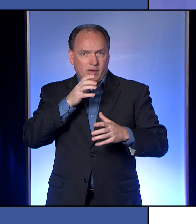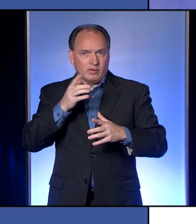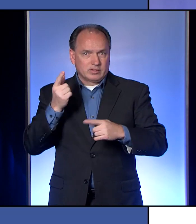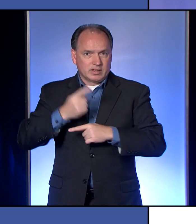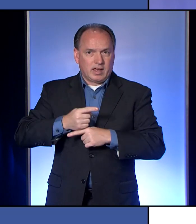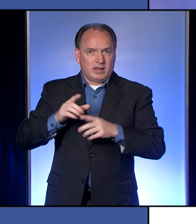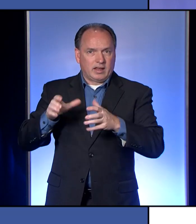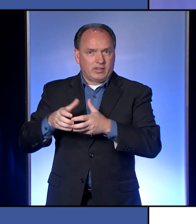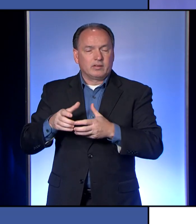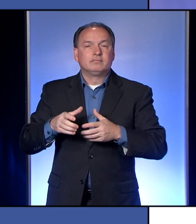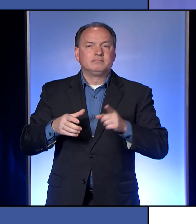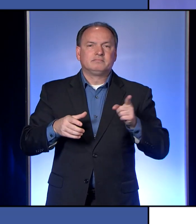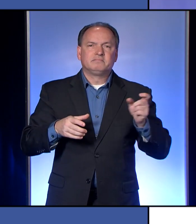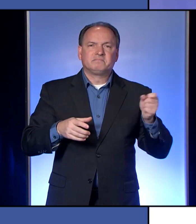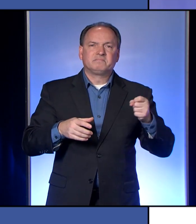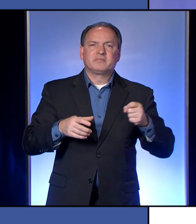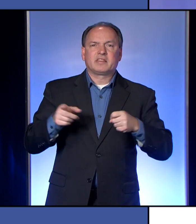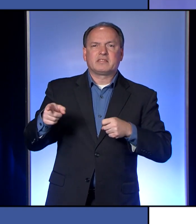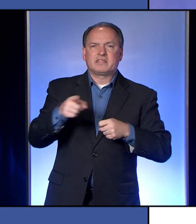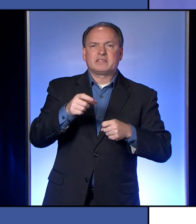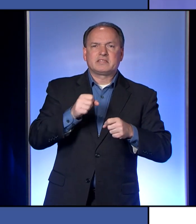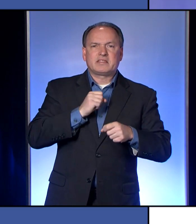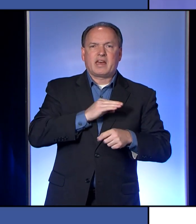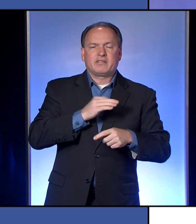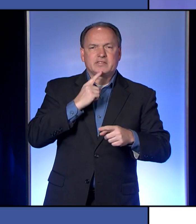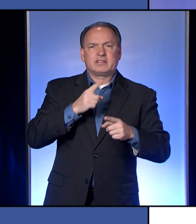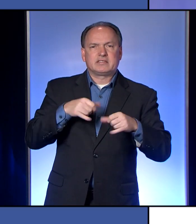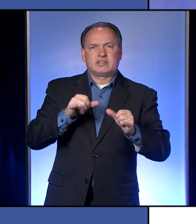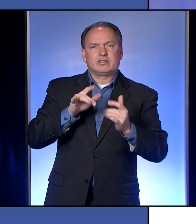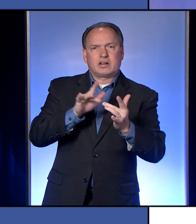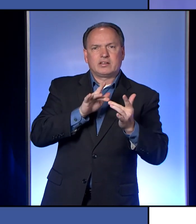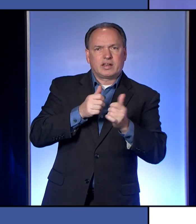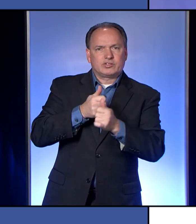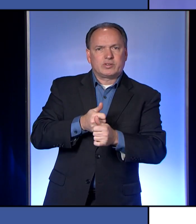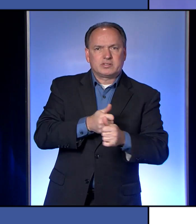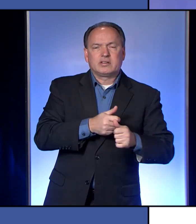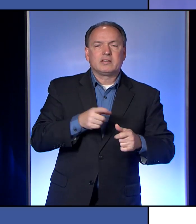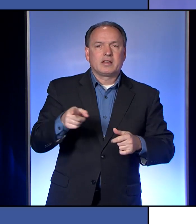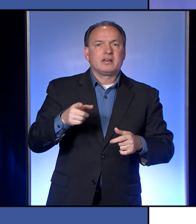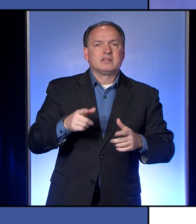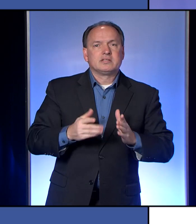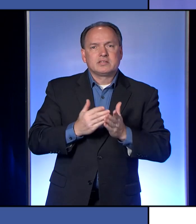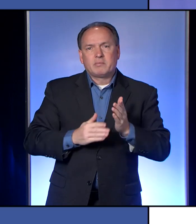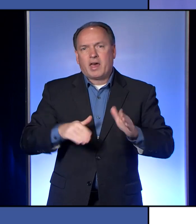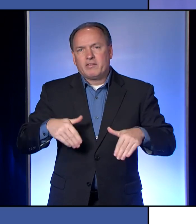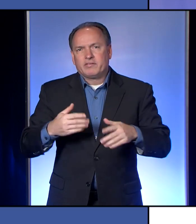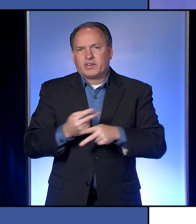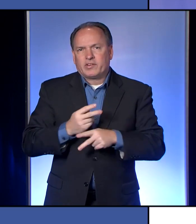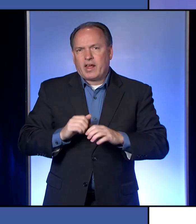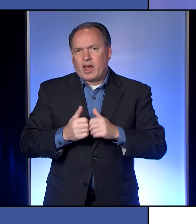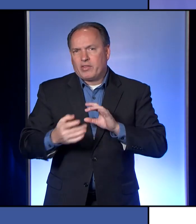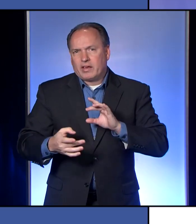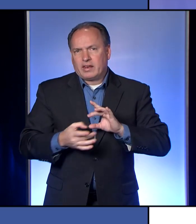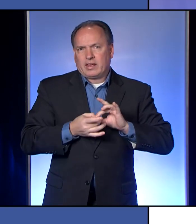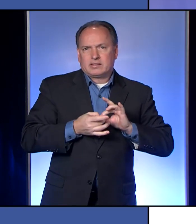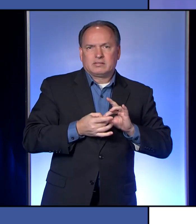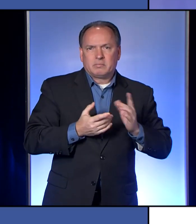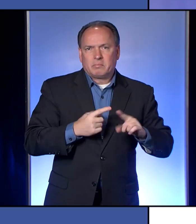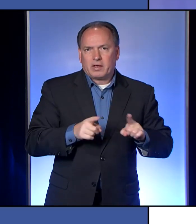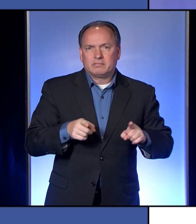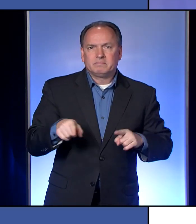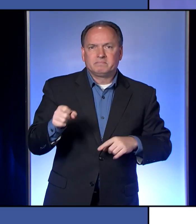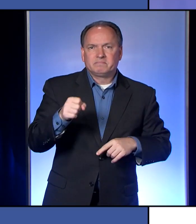That's what the staff said. They appeared. I mean, they're still doing a lot of that contact tracing, and some of them we haven't been able to quite figure out how they're connected,